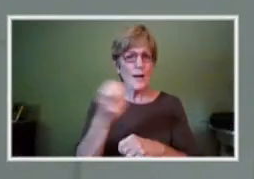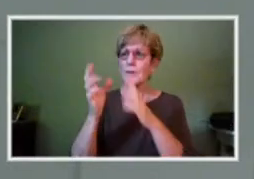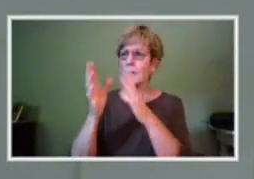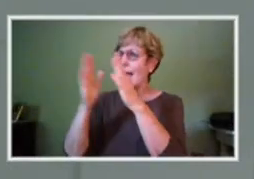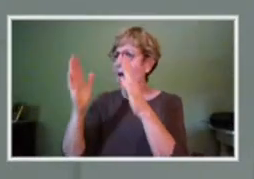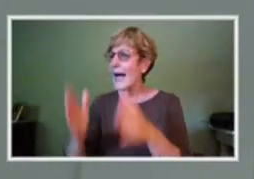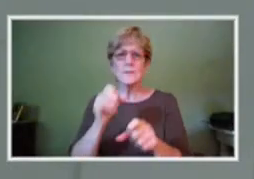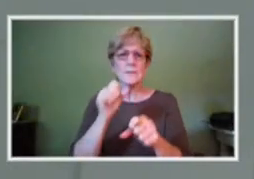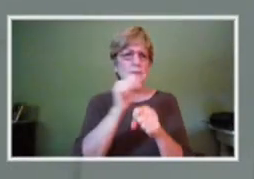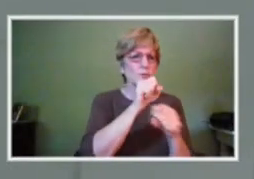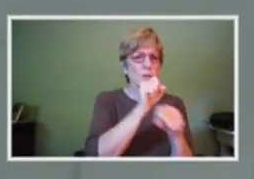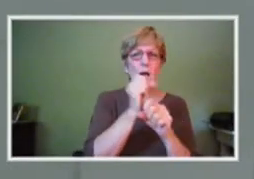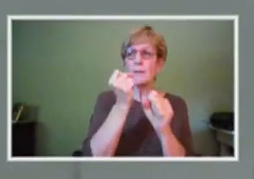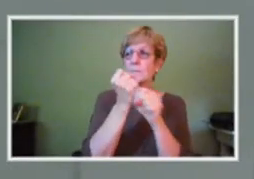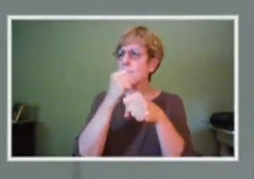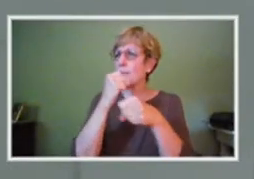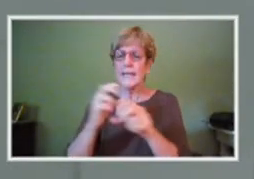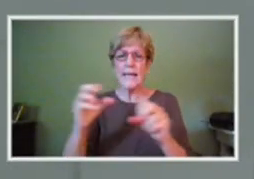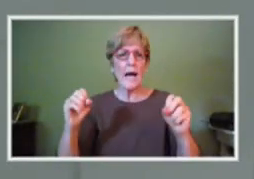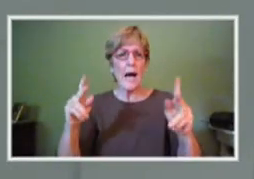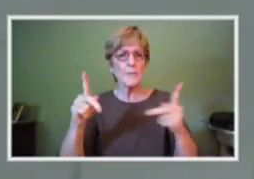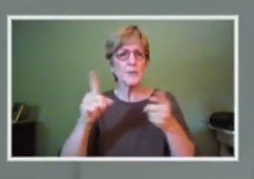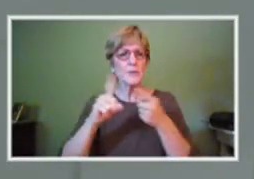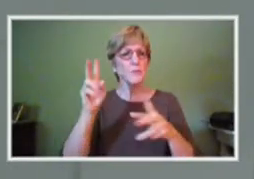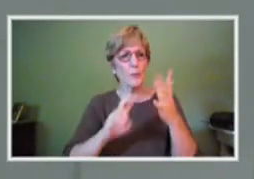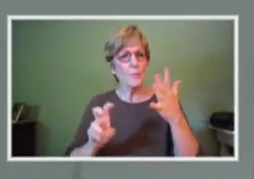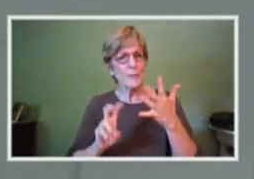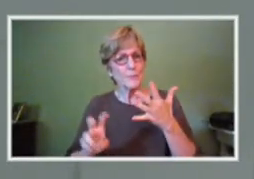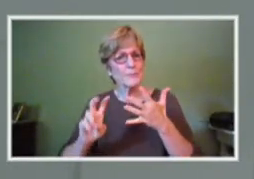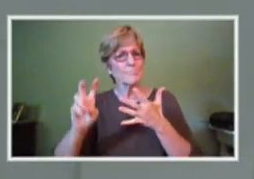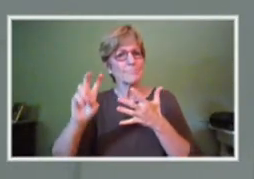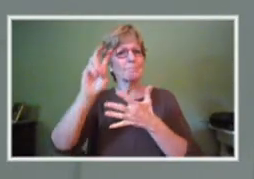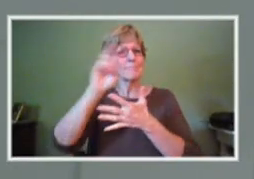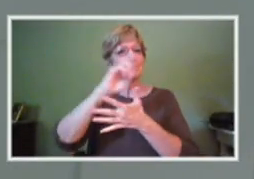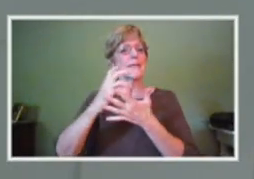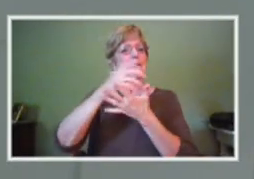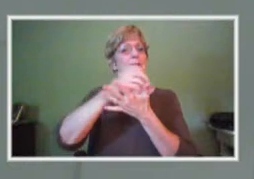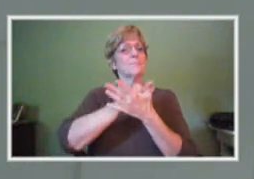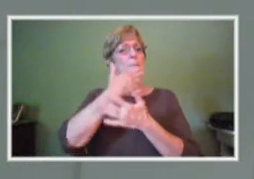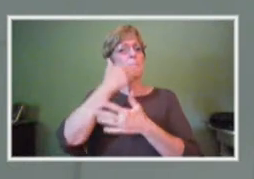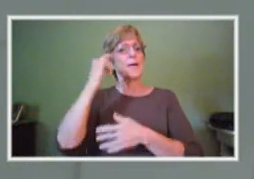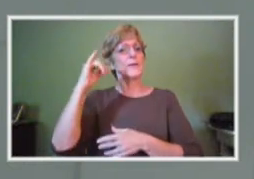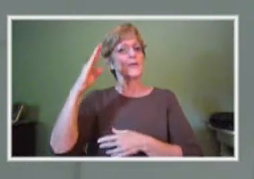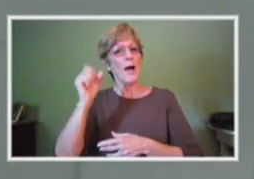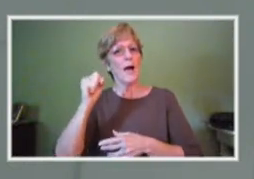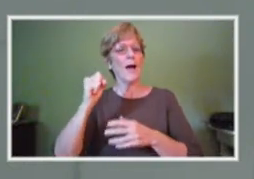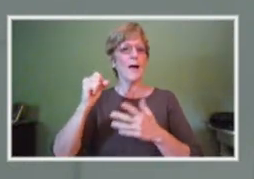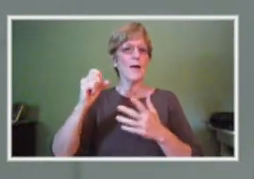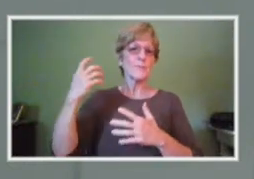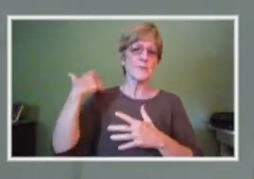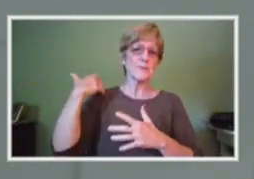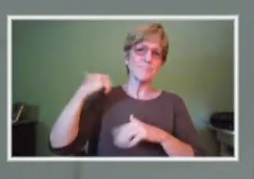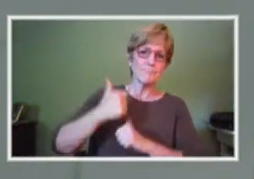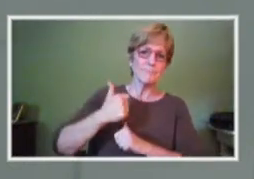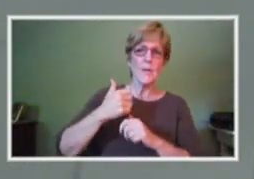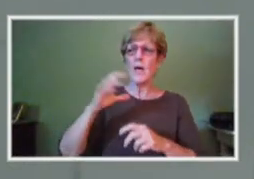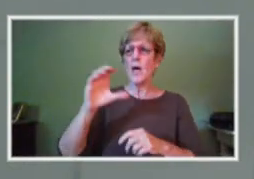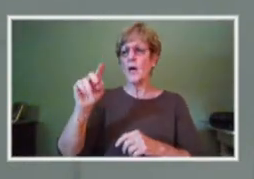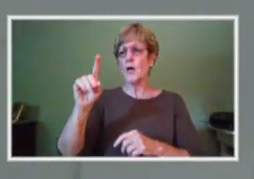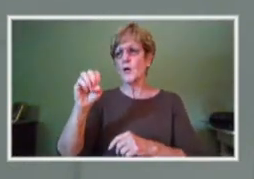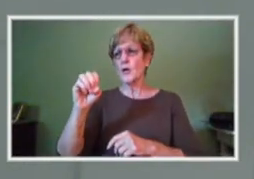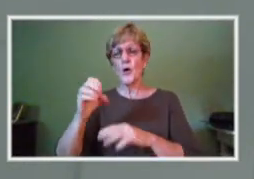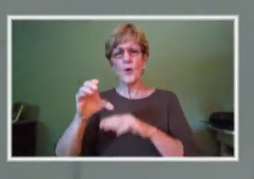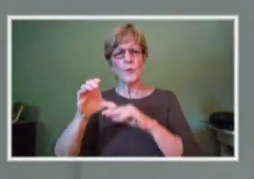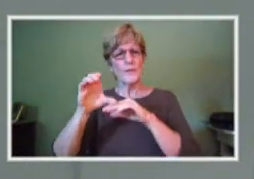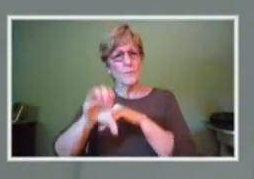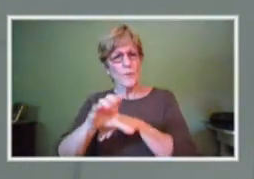do we create opportunities for upward mobility? And how, particularly, do we deal with code enforcement and the litter that we